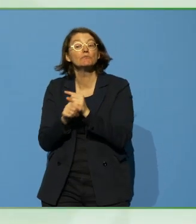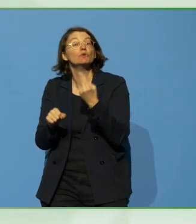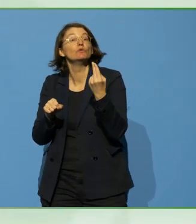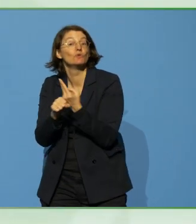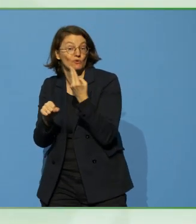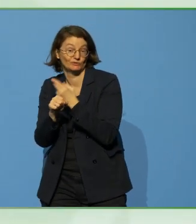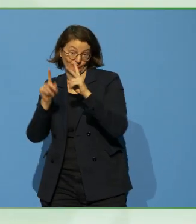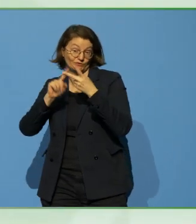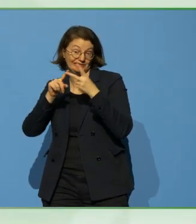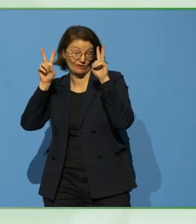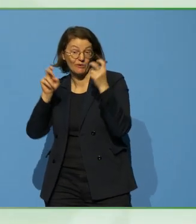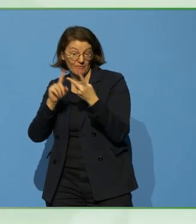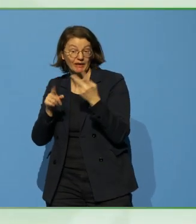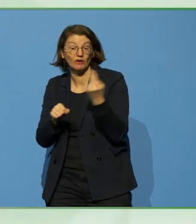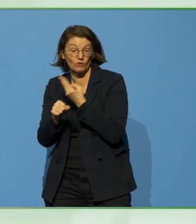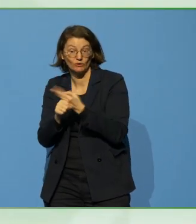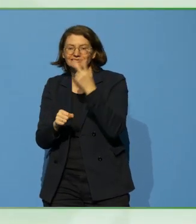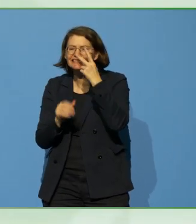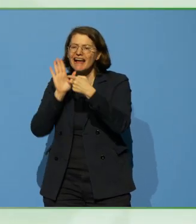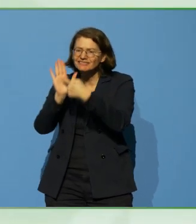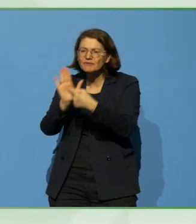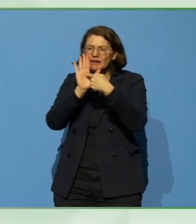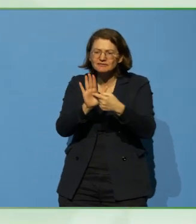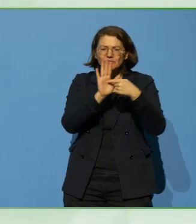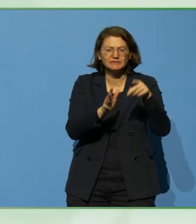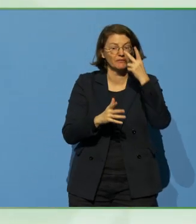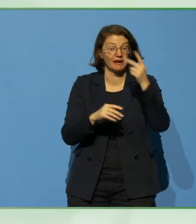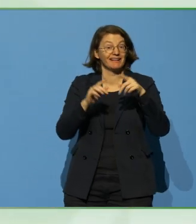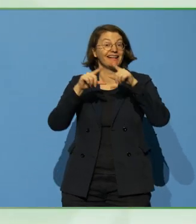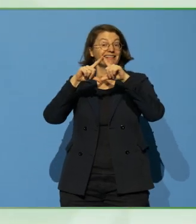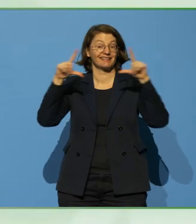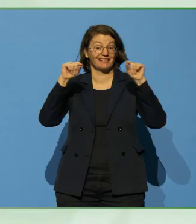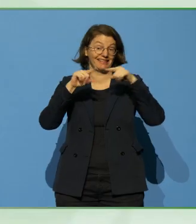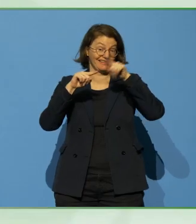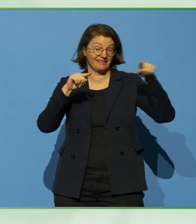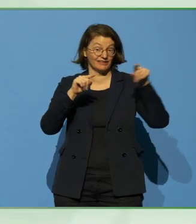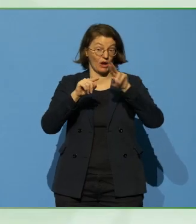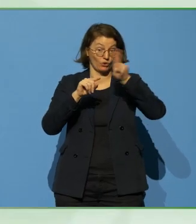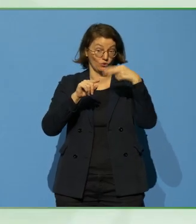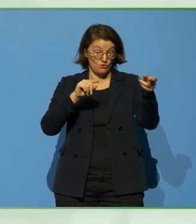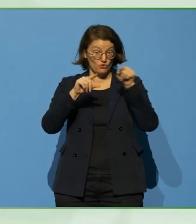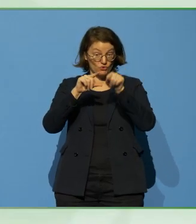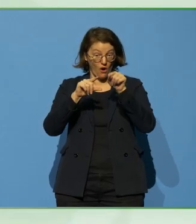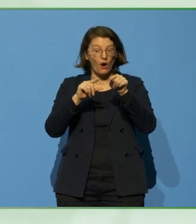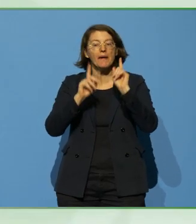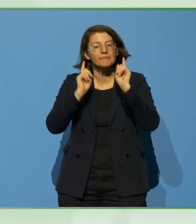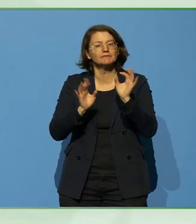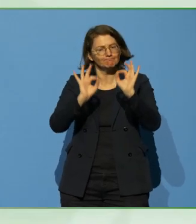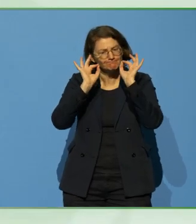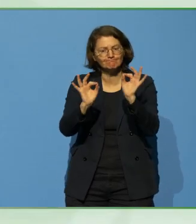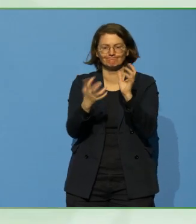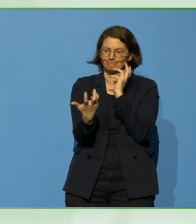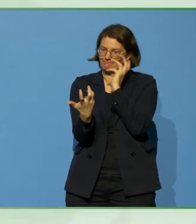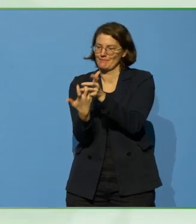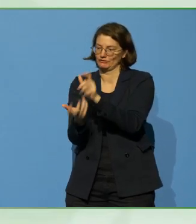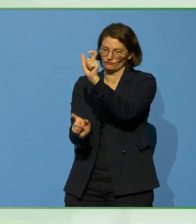mentioned already, financial literacy. Well, as a central bank, we have lots of initiatives with financial literacy, and it always comes